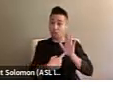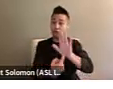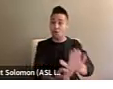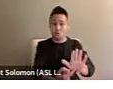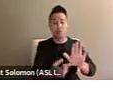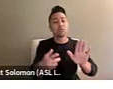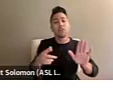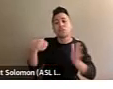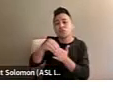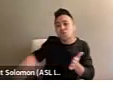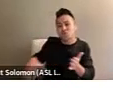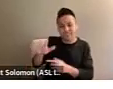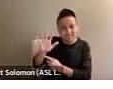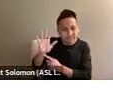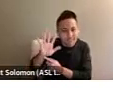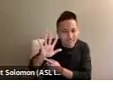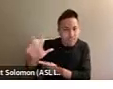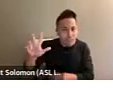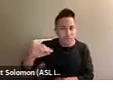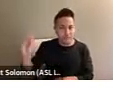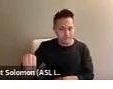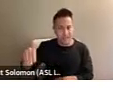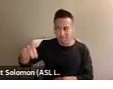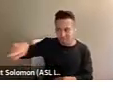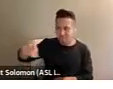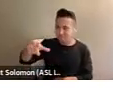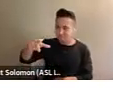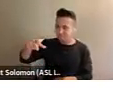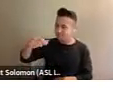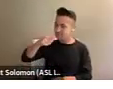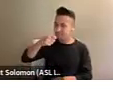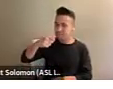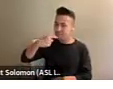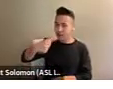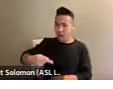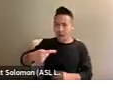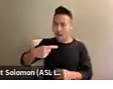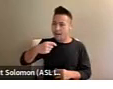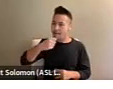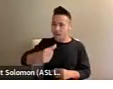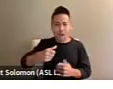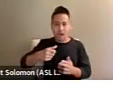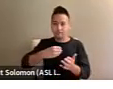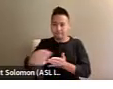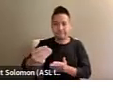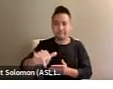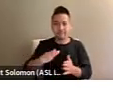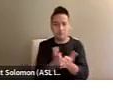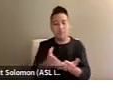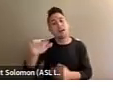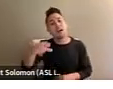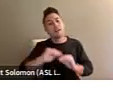students, 53% of students said they did not purchase the required textbook. Of course, that impacts their success, right? You don't